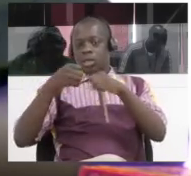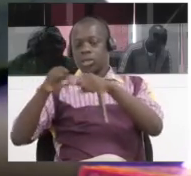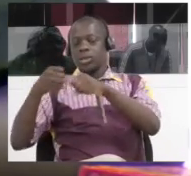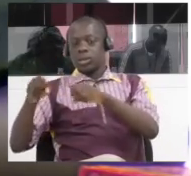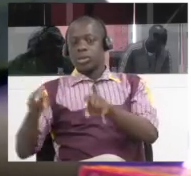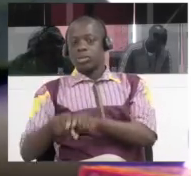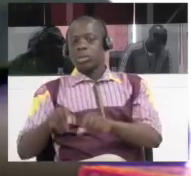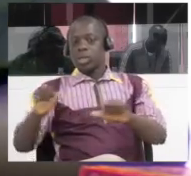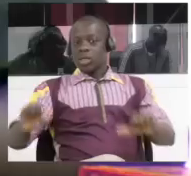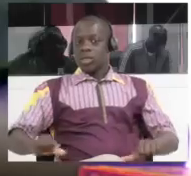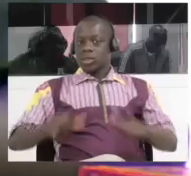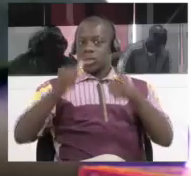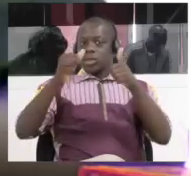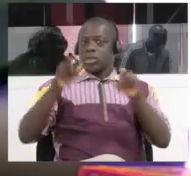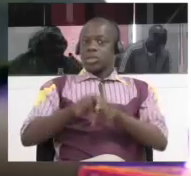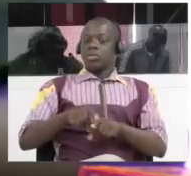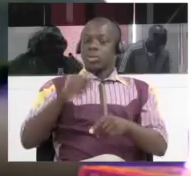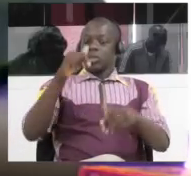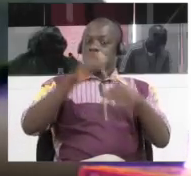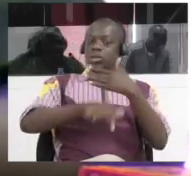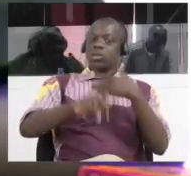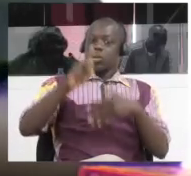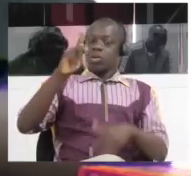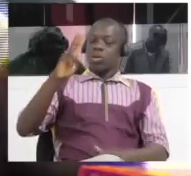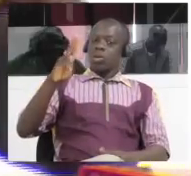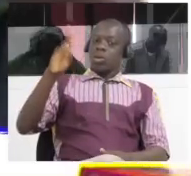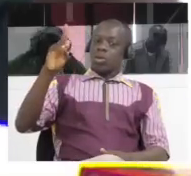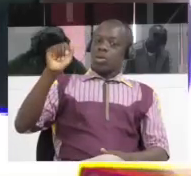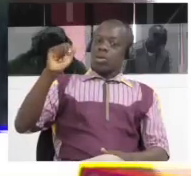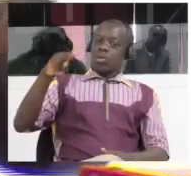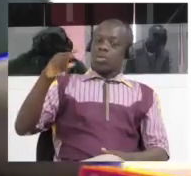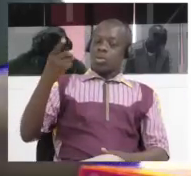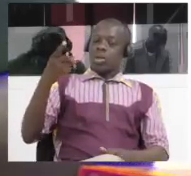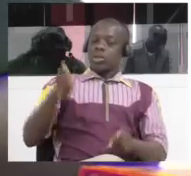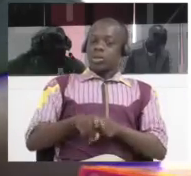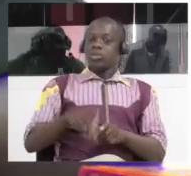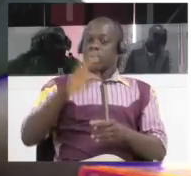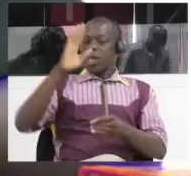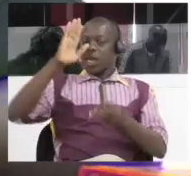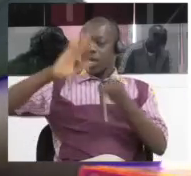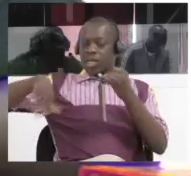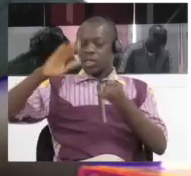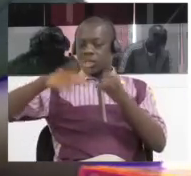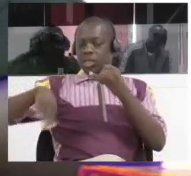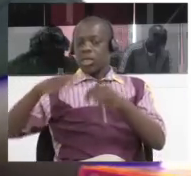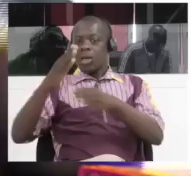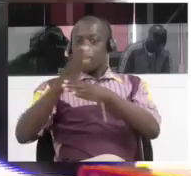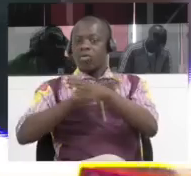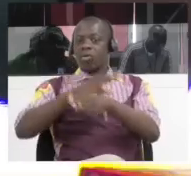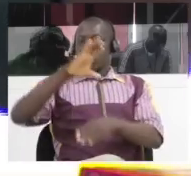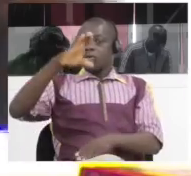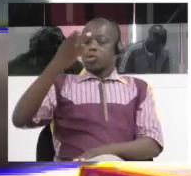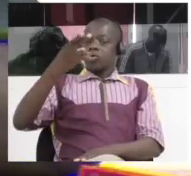started around the outskirts of Kudang, and then ultimately ended up before this thing, Choya,